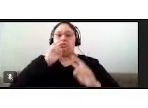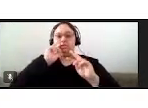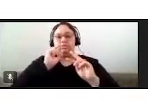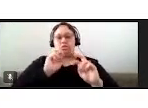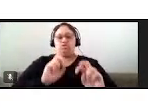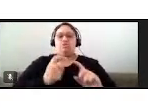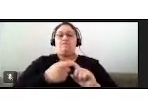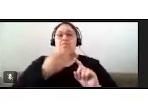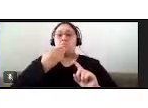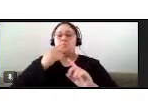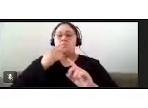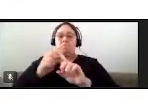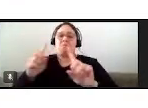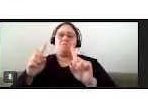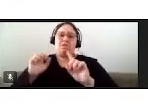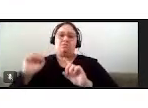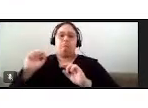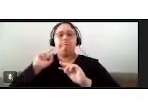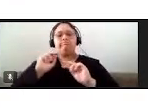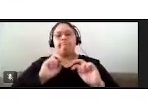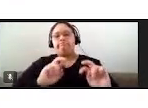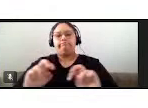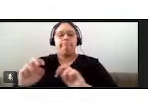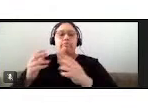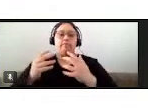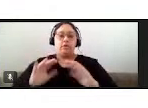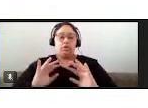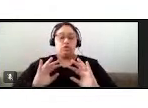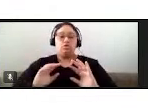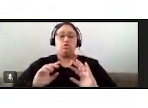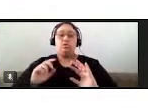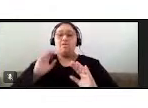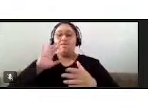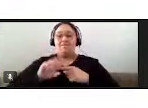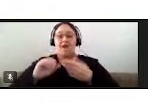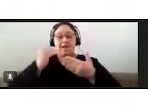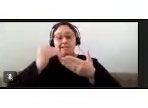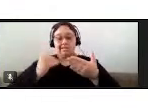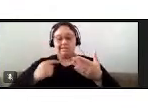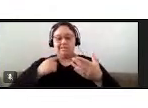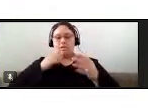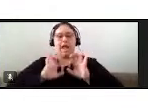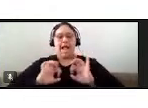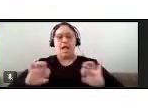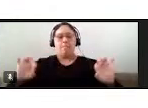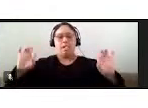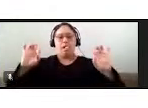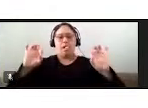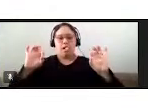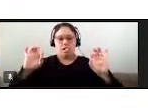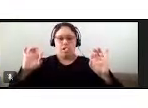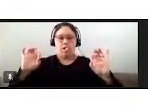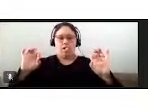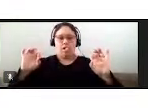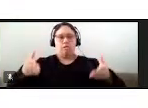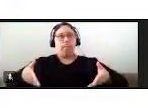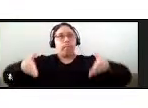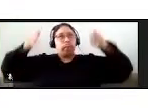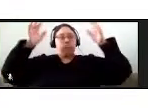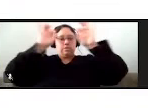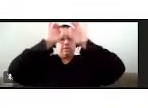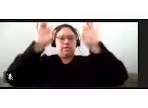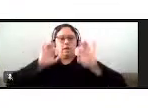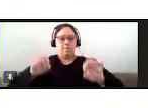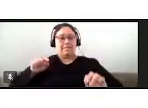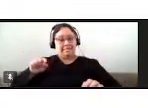inspection from the department, and the findings was the cabling in our risers. That's the only